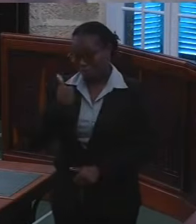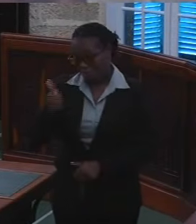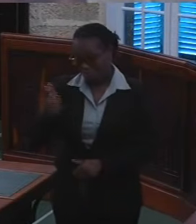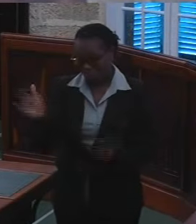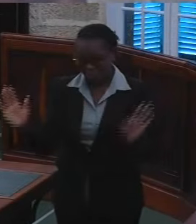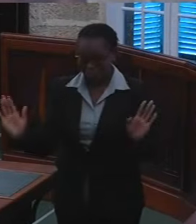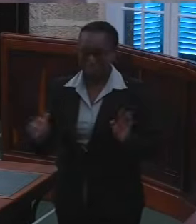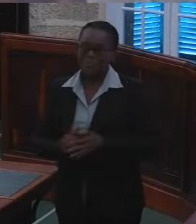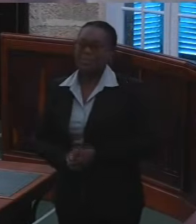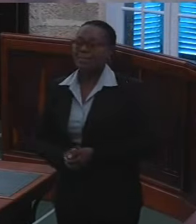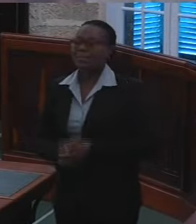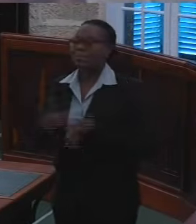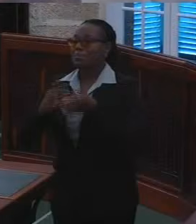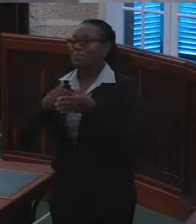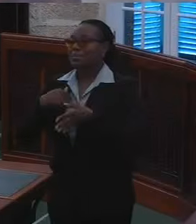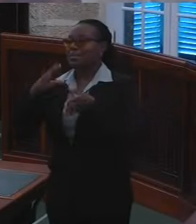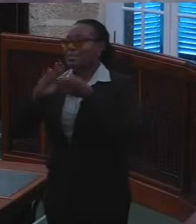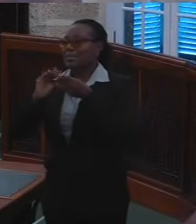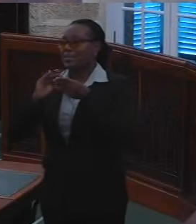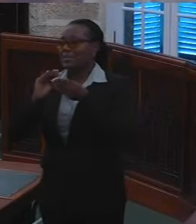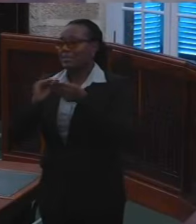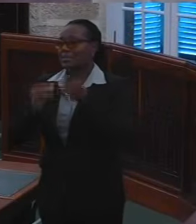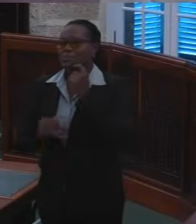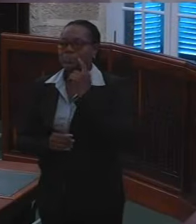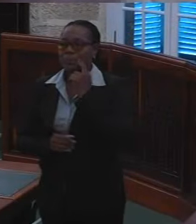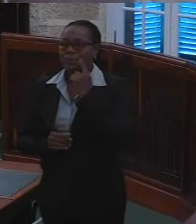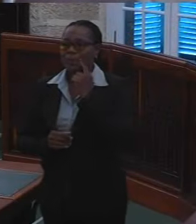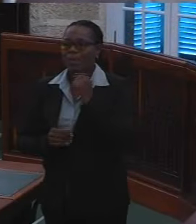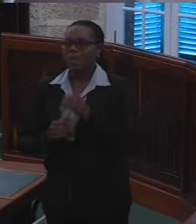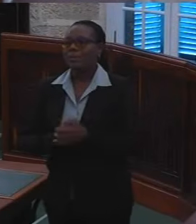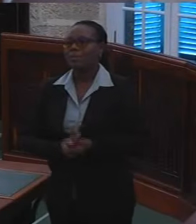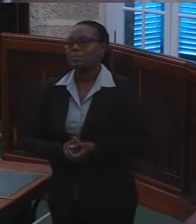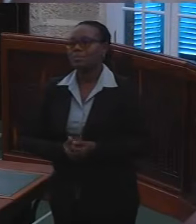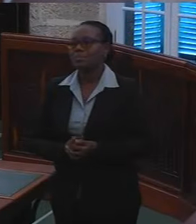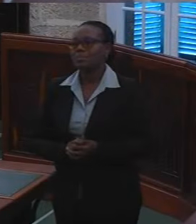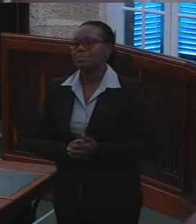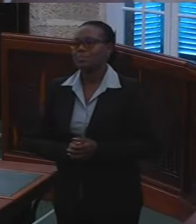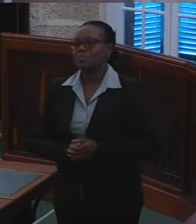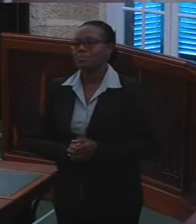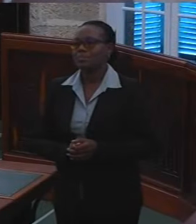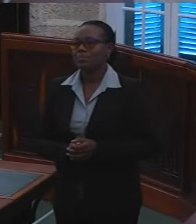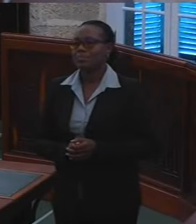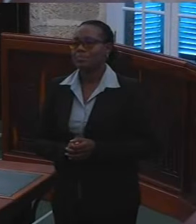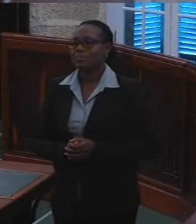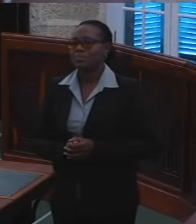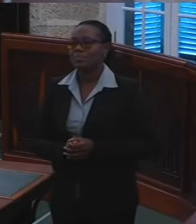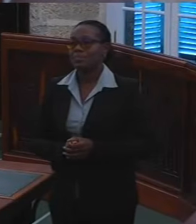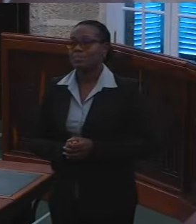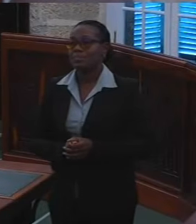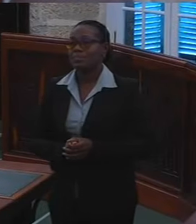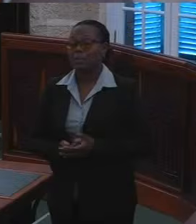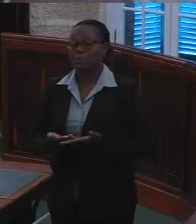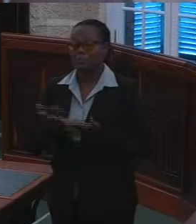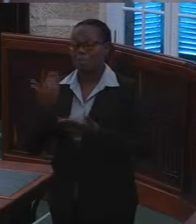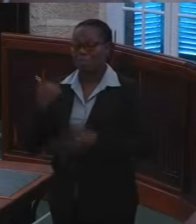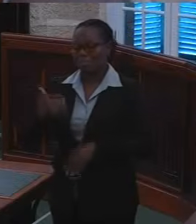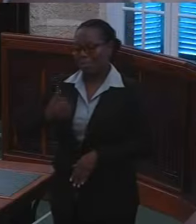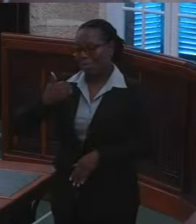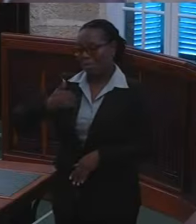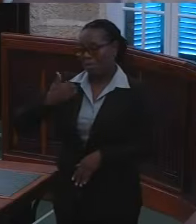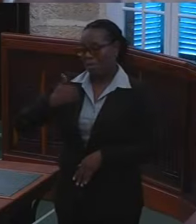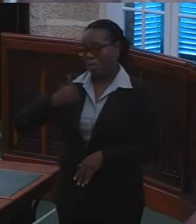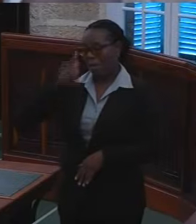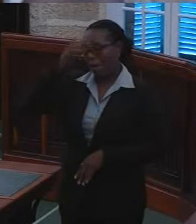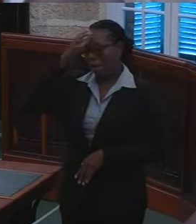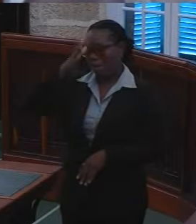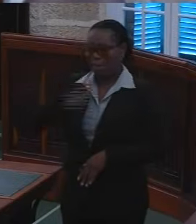saying, Mr. Speaker, that the day when I was able, as an impressionable young man, to traverse